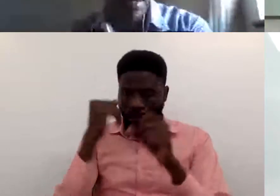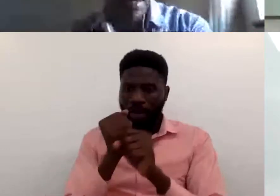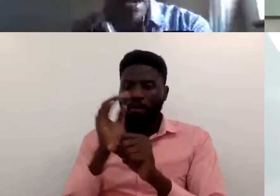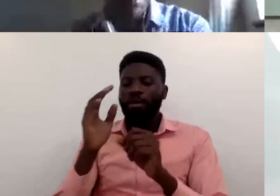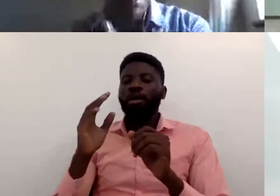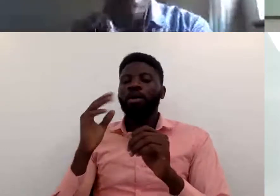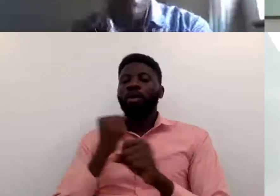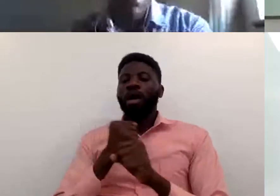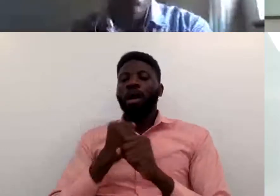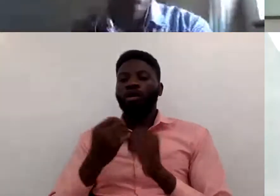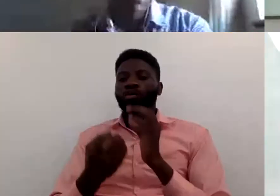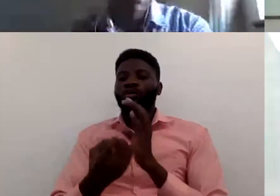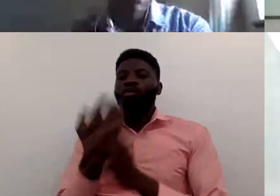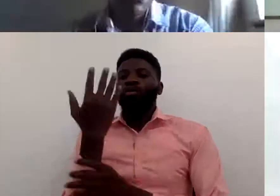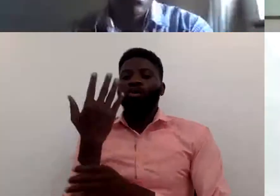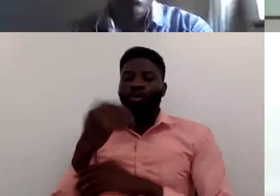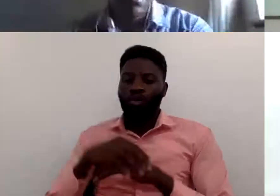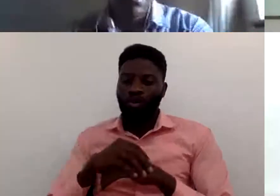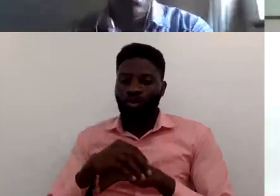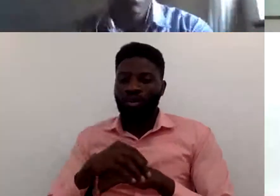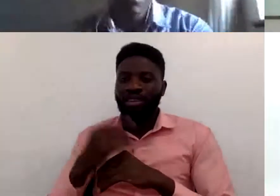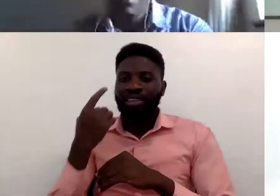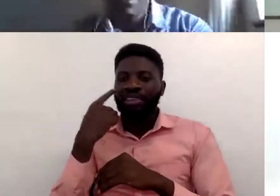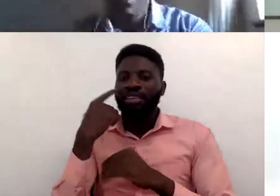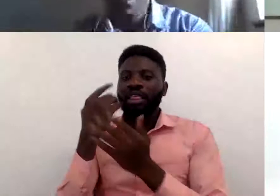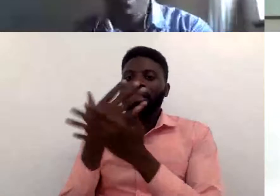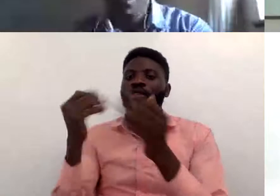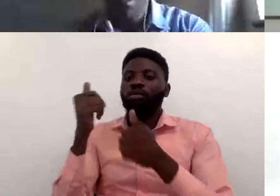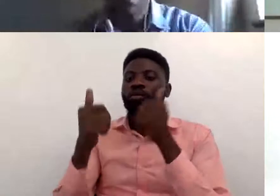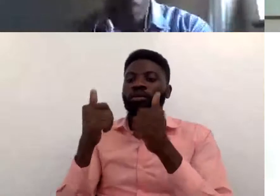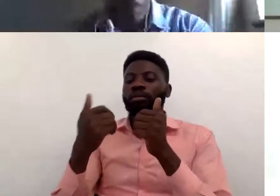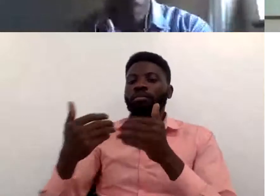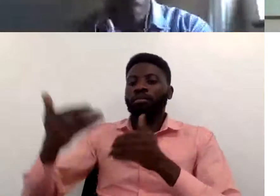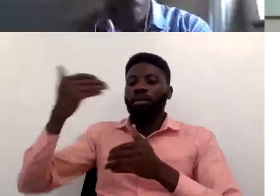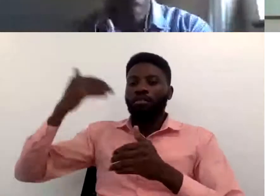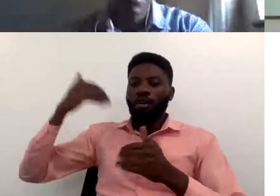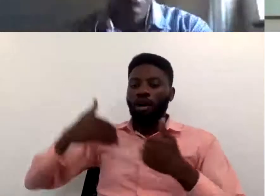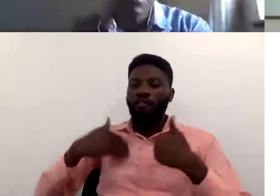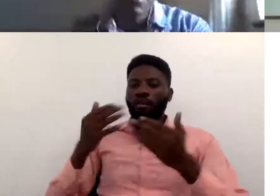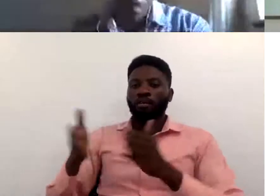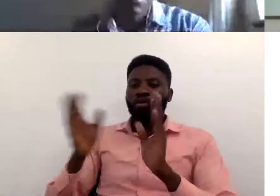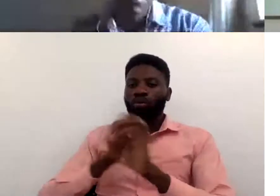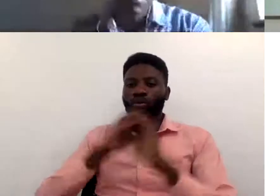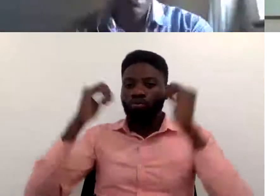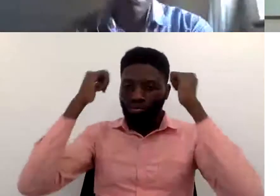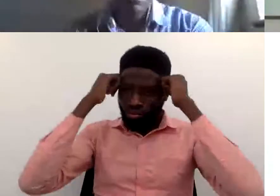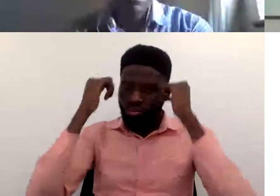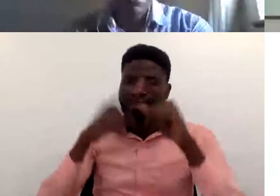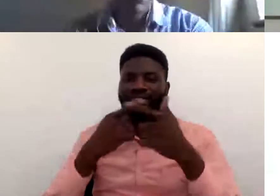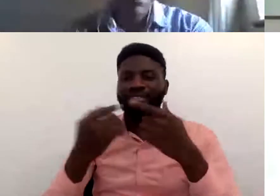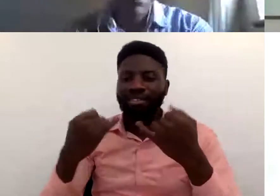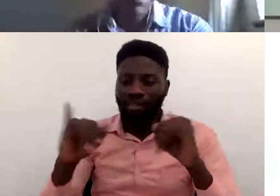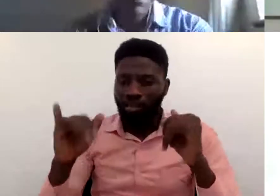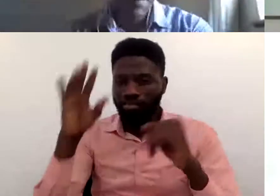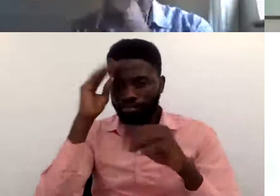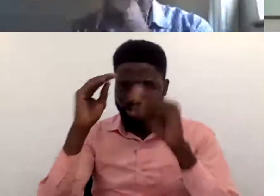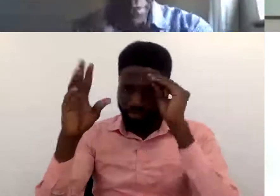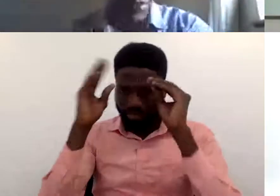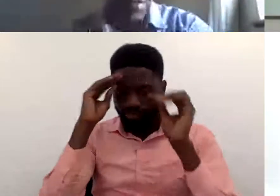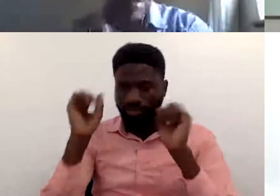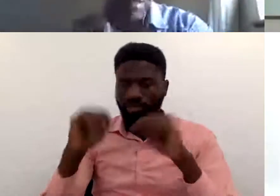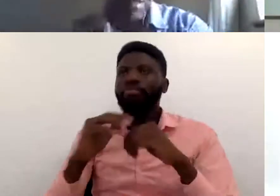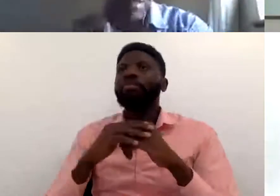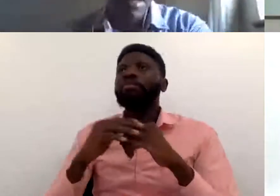grow. Upskill yourself, look at things that you probably did not have opportunities to study, or you didn't have